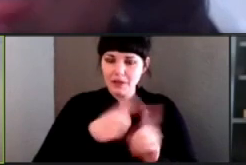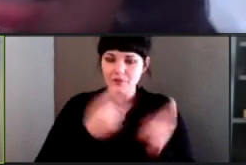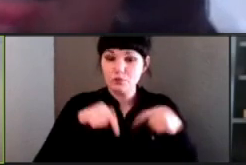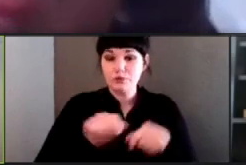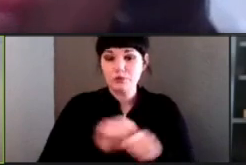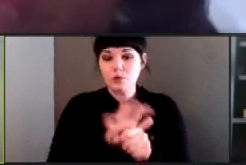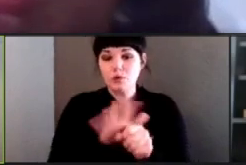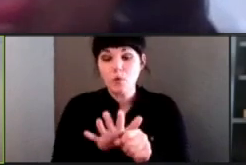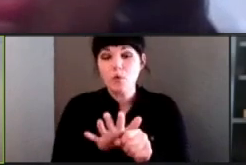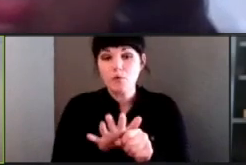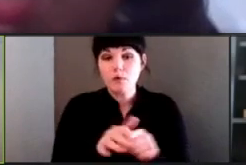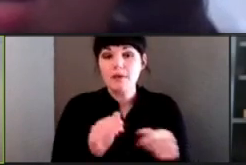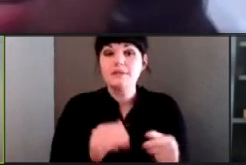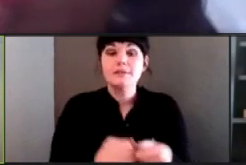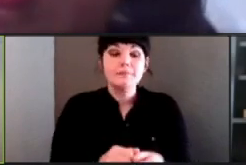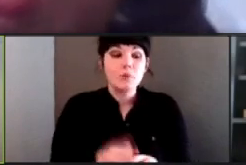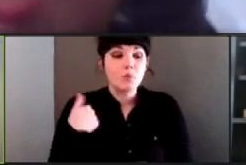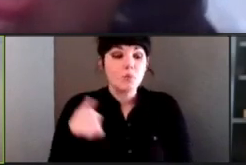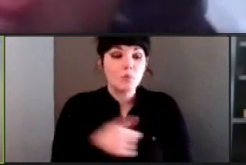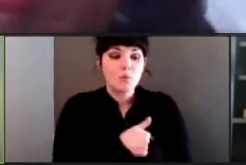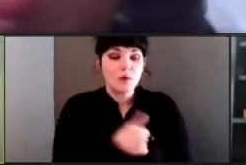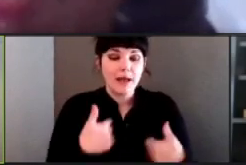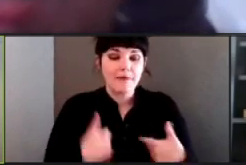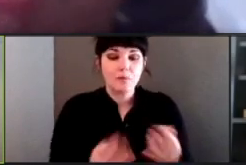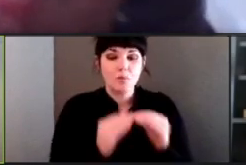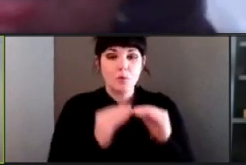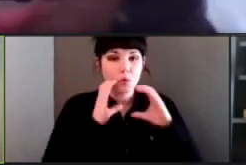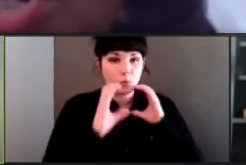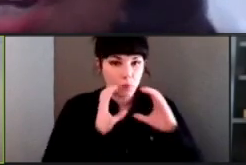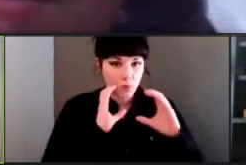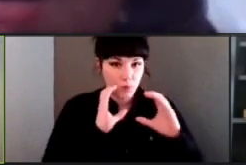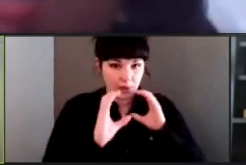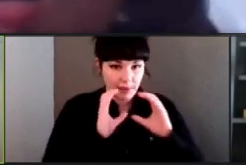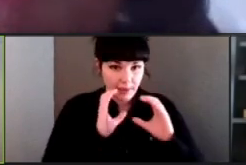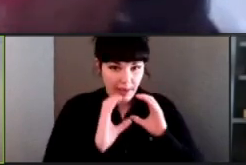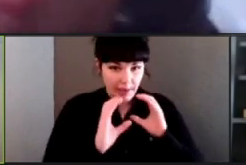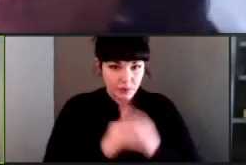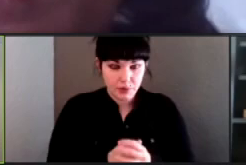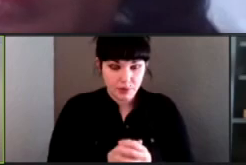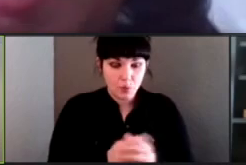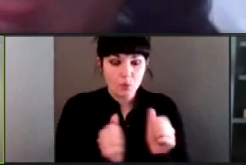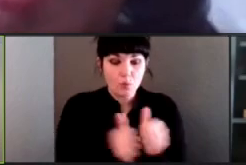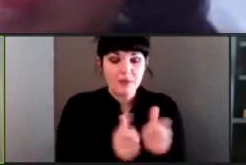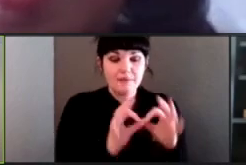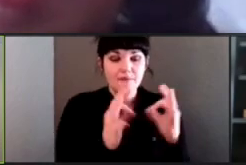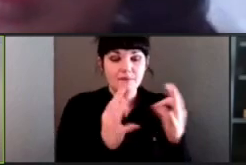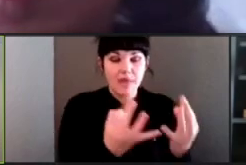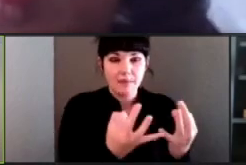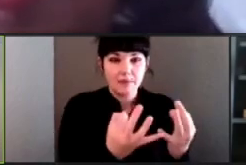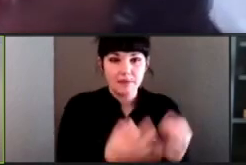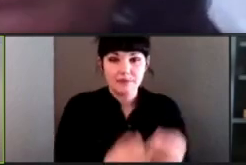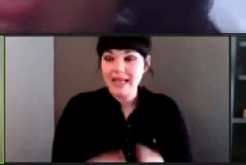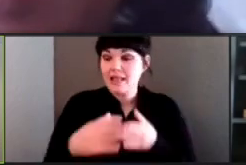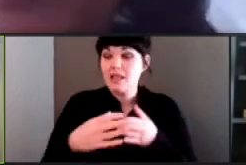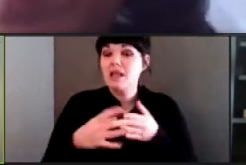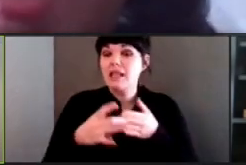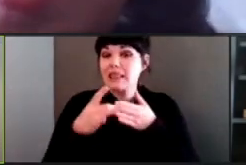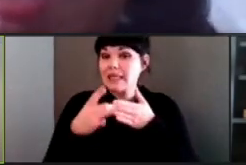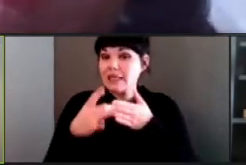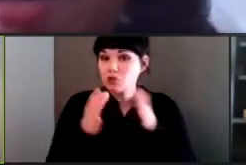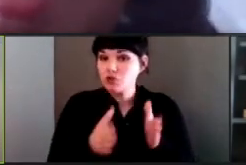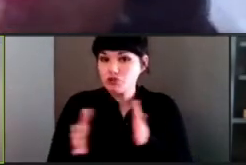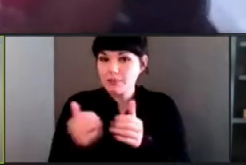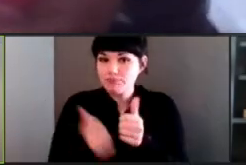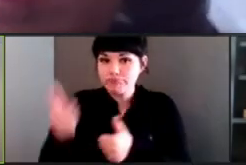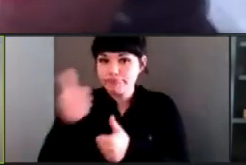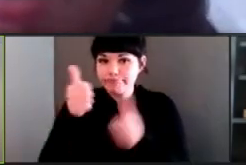to the superintendent and the board so that they could hear directly from leadership about the plans and times we've had